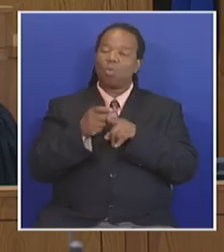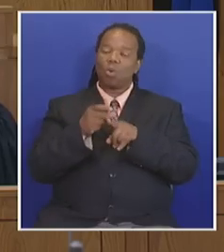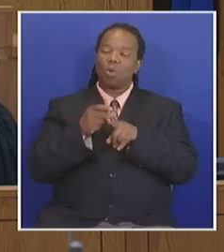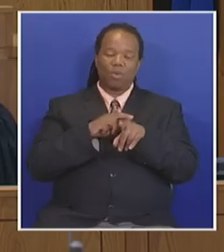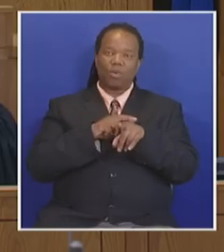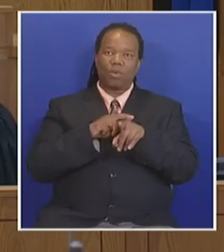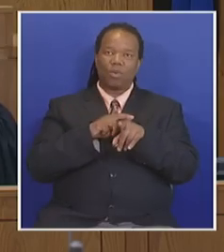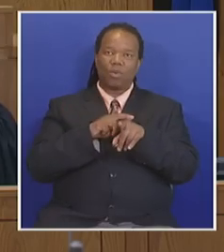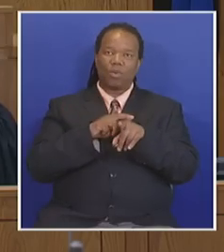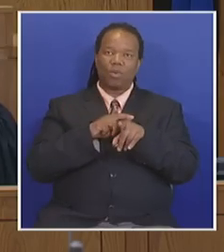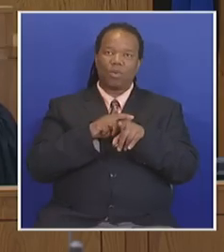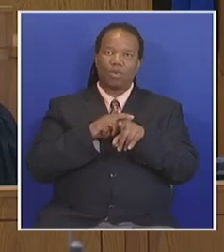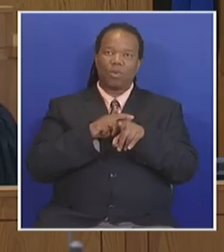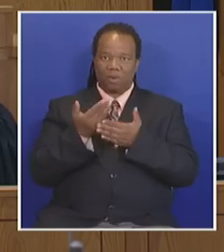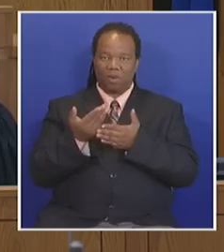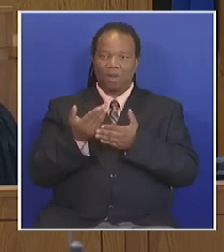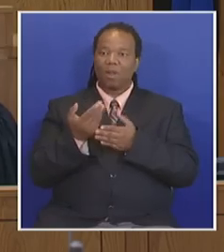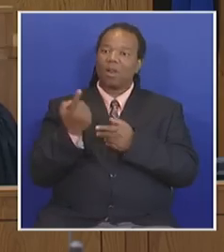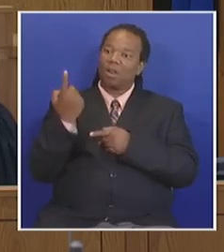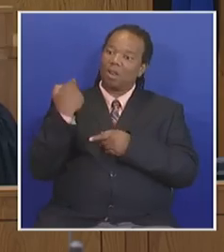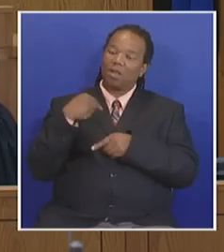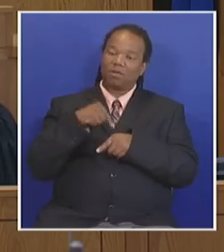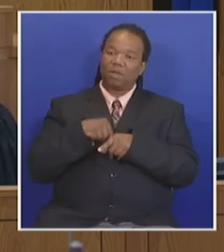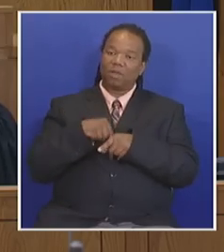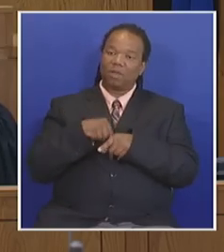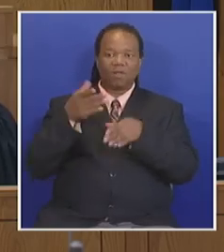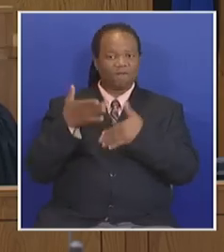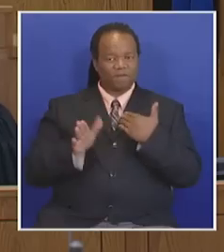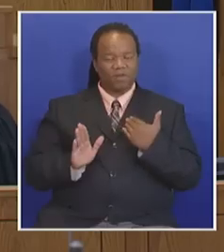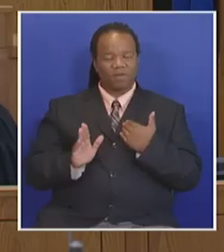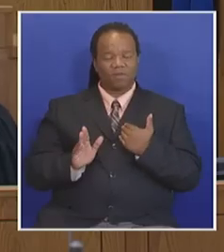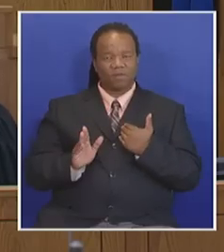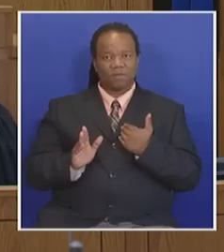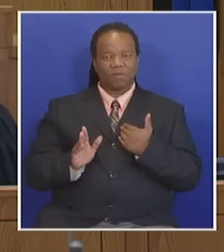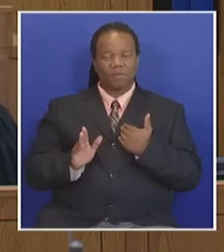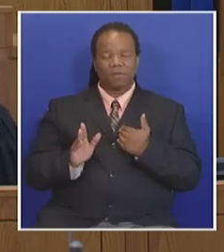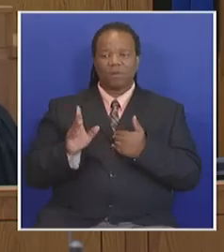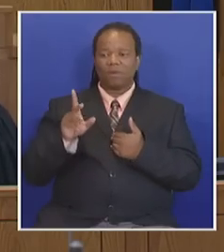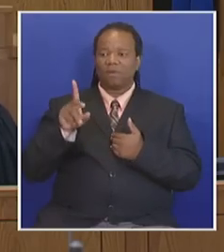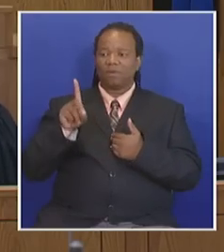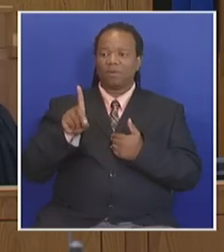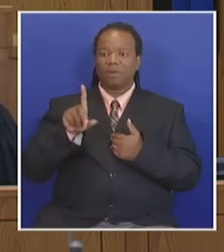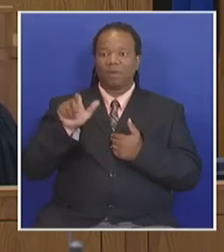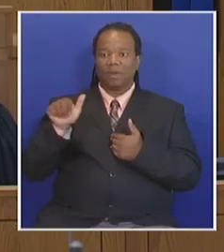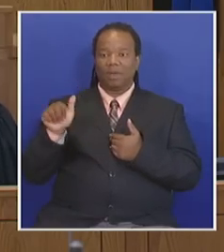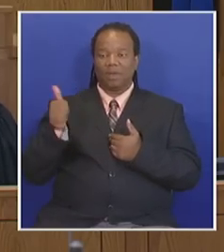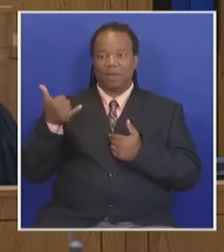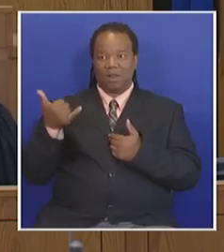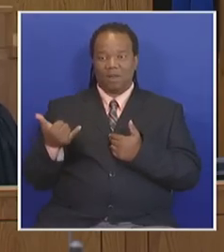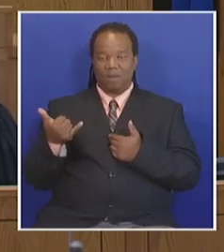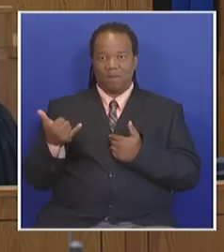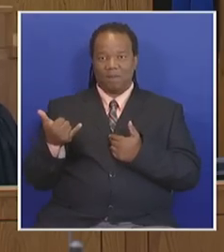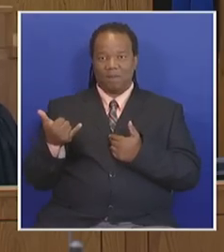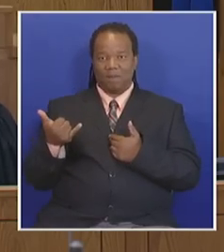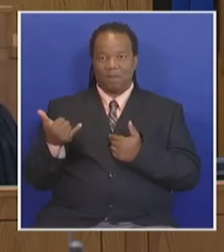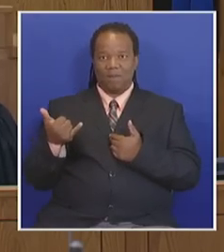it. That was my ruling the last time. Therefore, the DA having